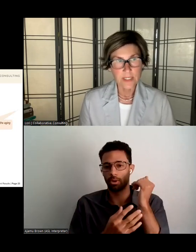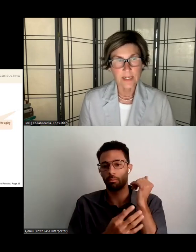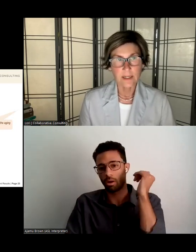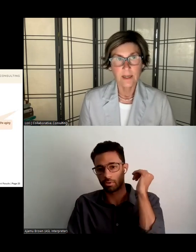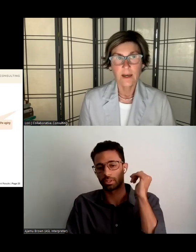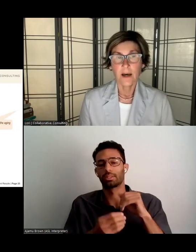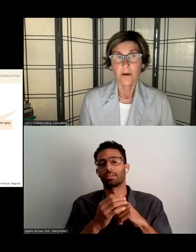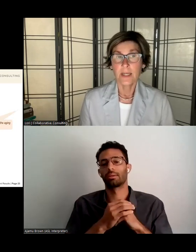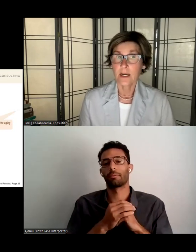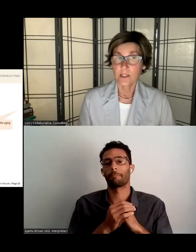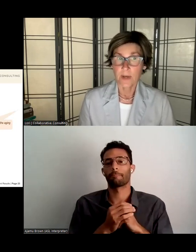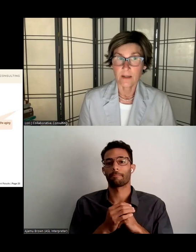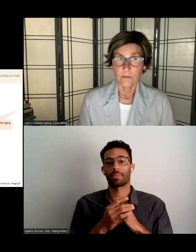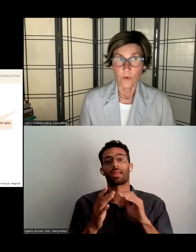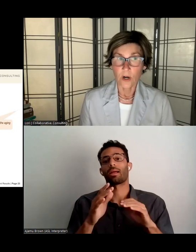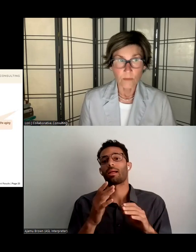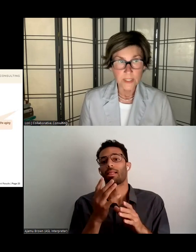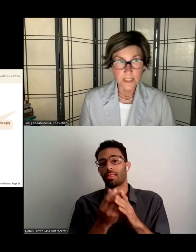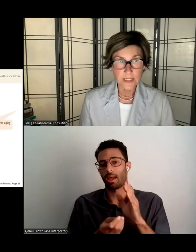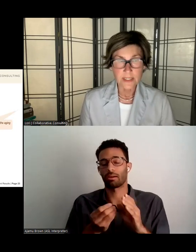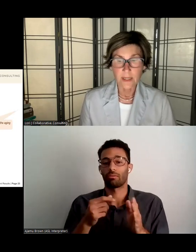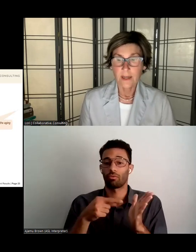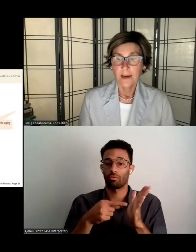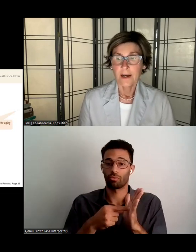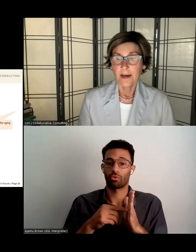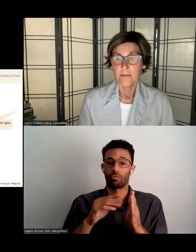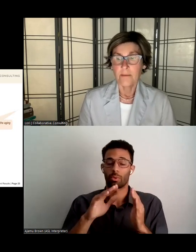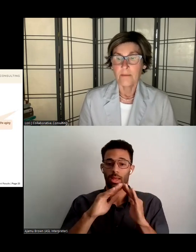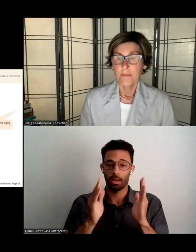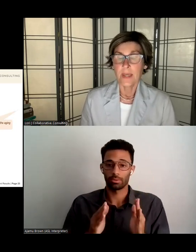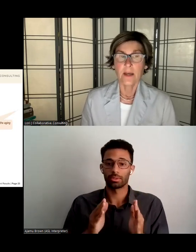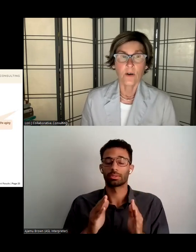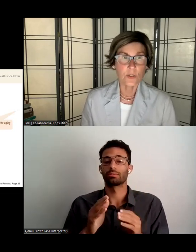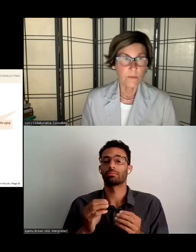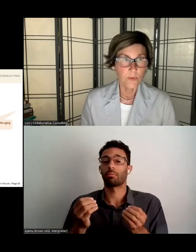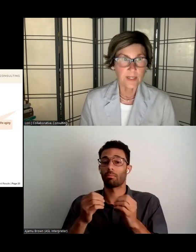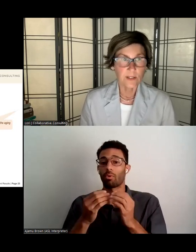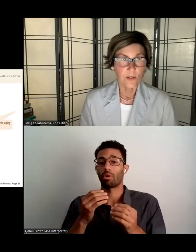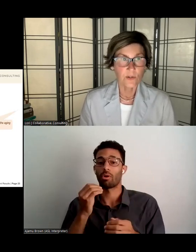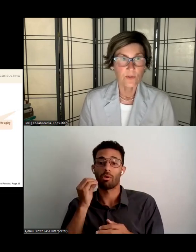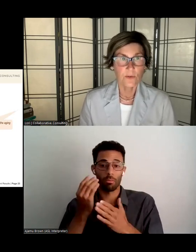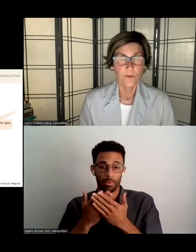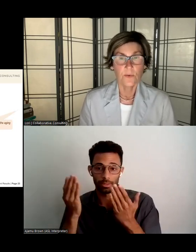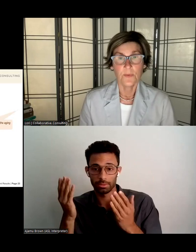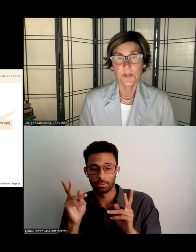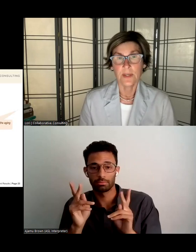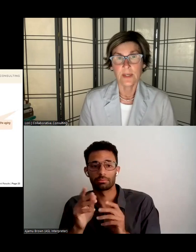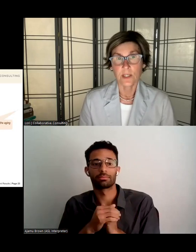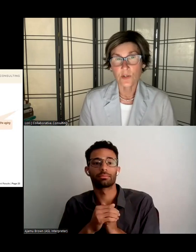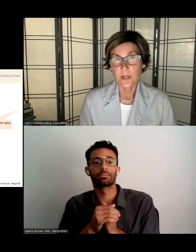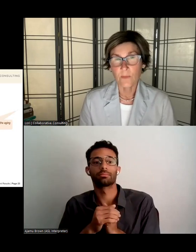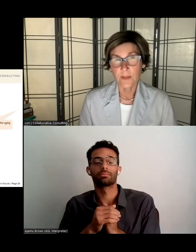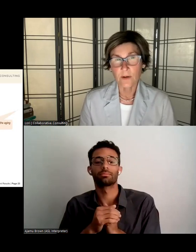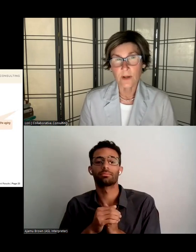affordable housing. They talked about more homelessness. They also pointed to